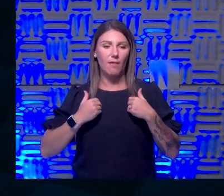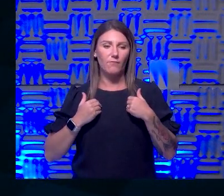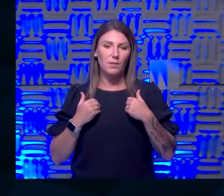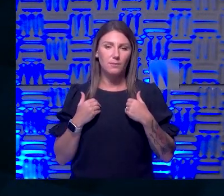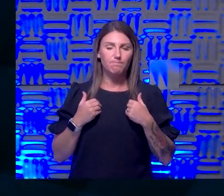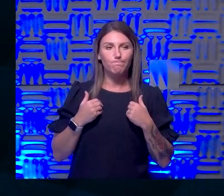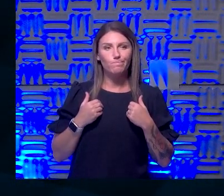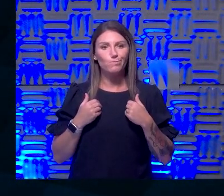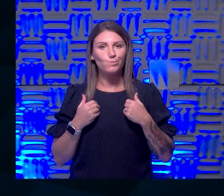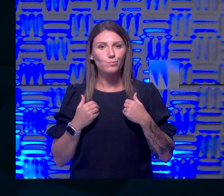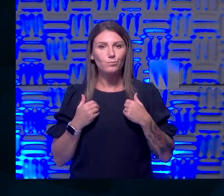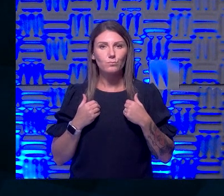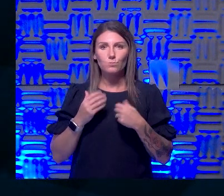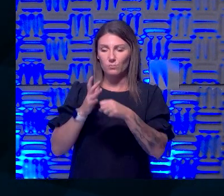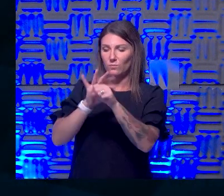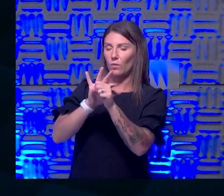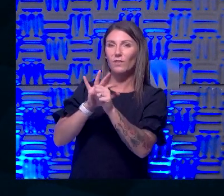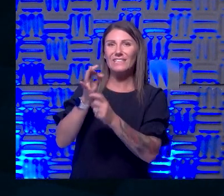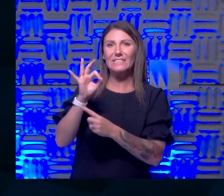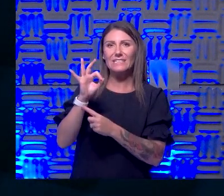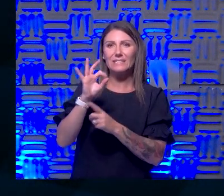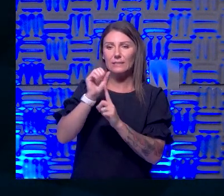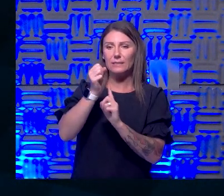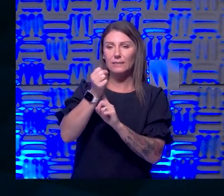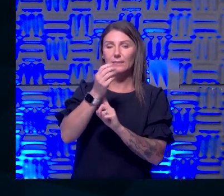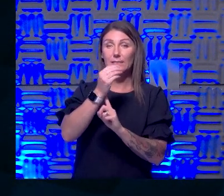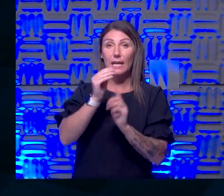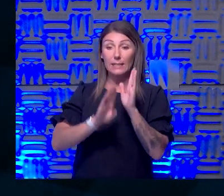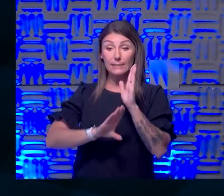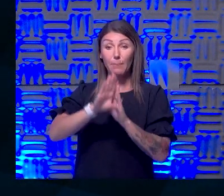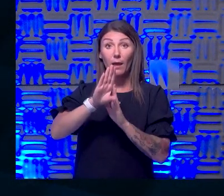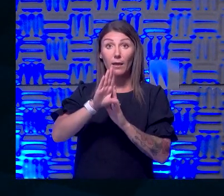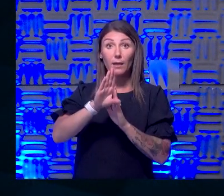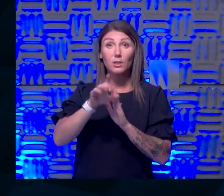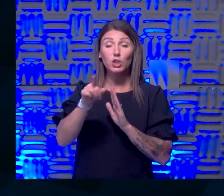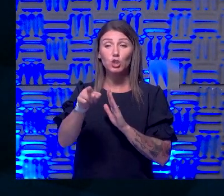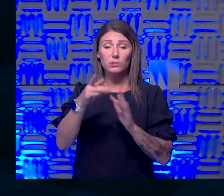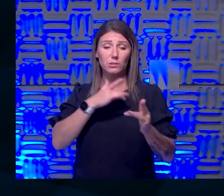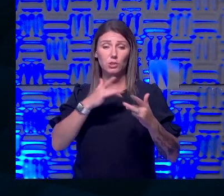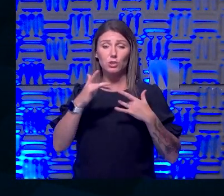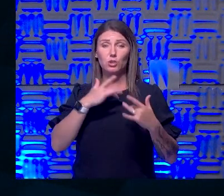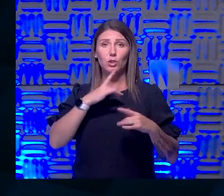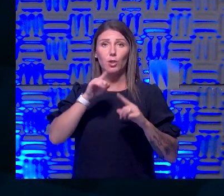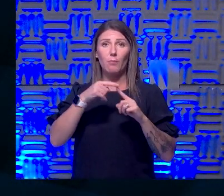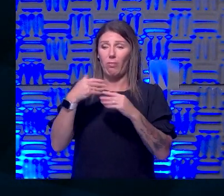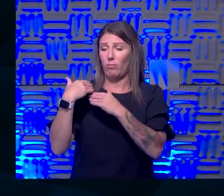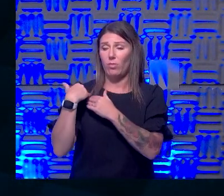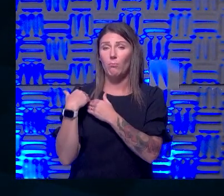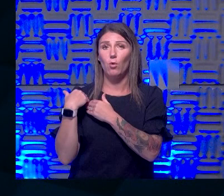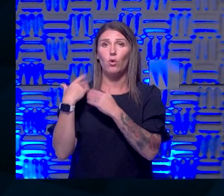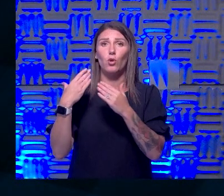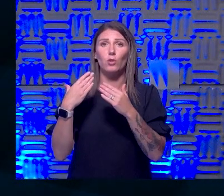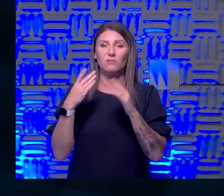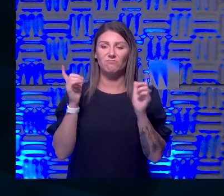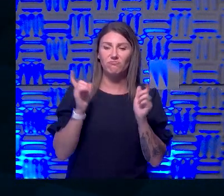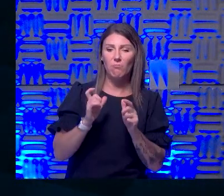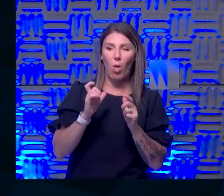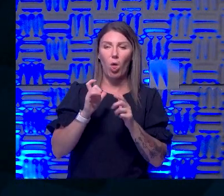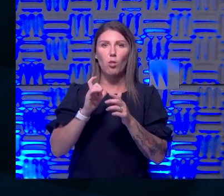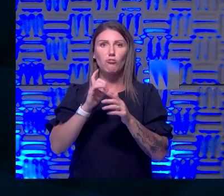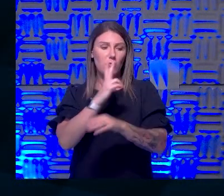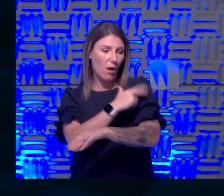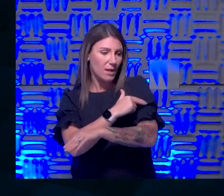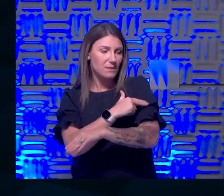having COVID cases and having spikes? She's concerned about the burden on smaller hospitals in